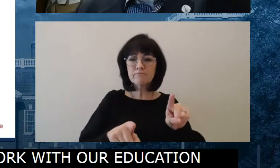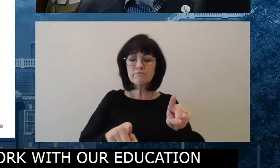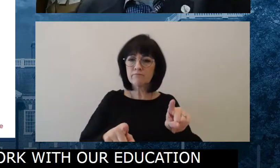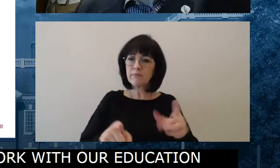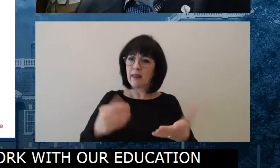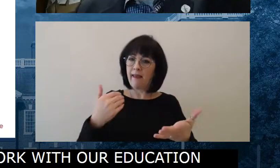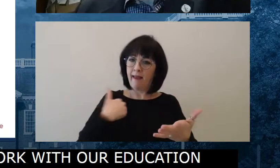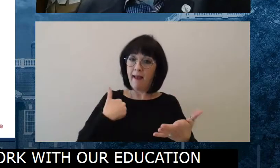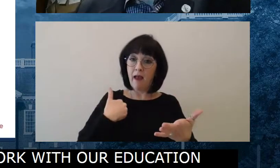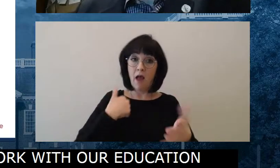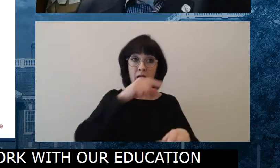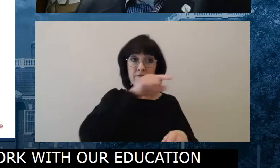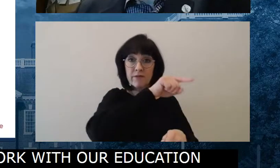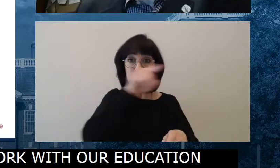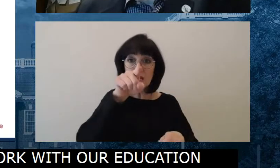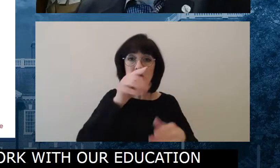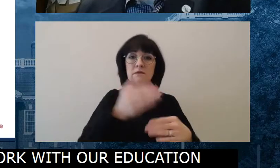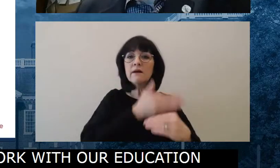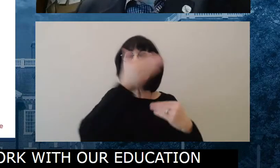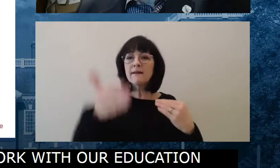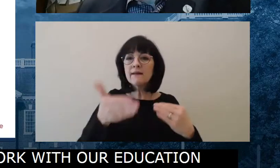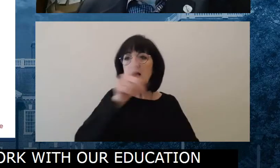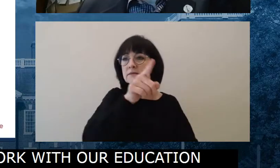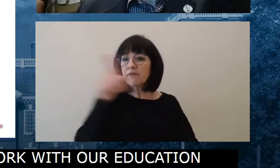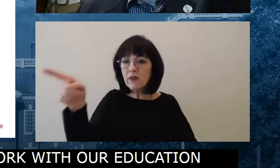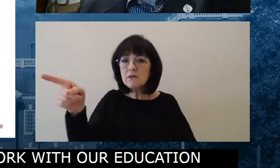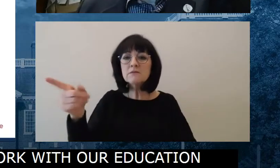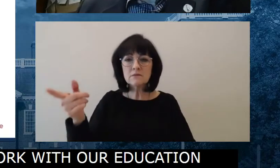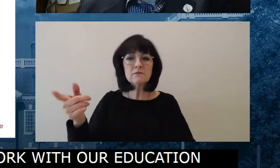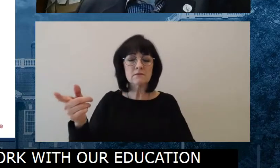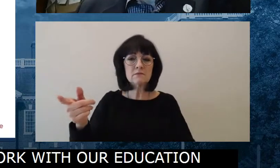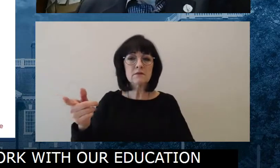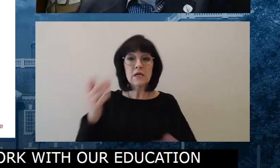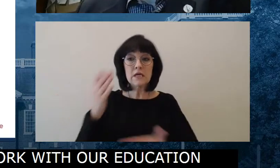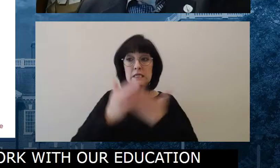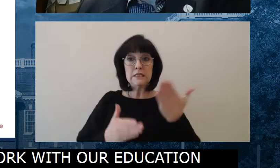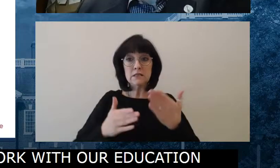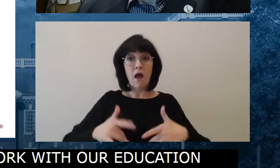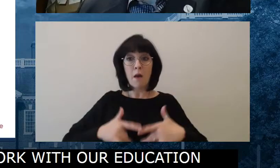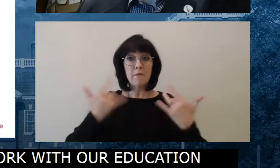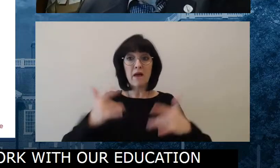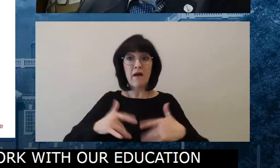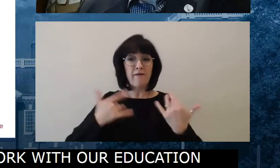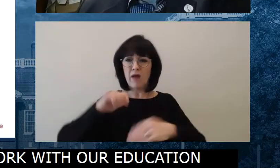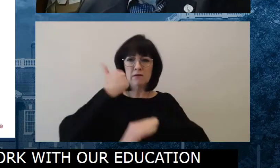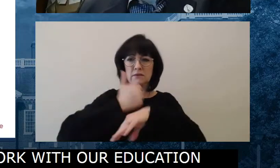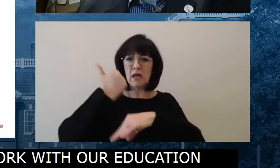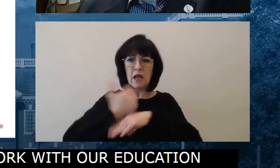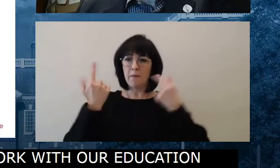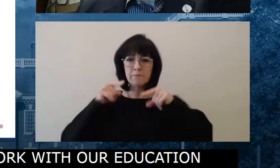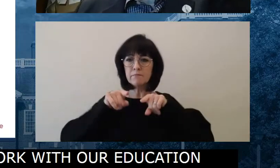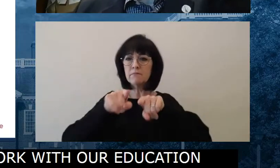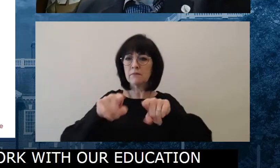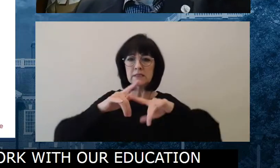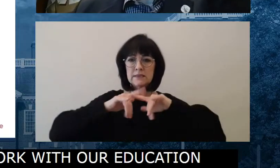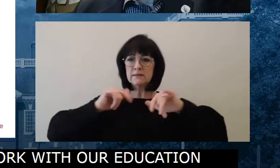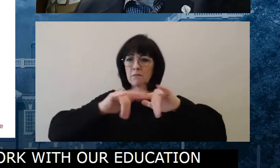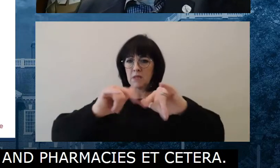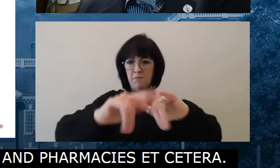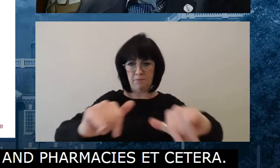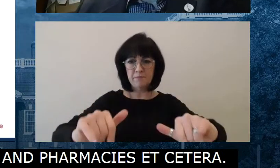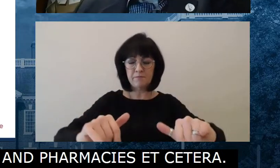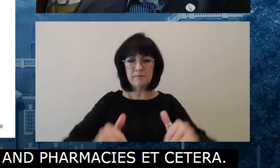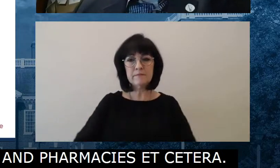state's going to ensure we have events as well. So that'll be at workplaces, provider events, and then the